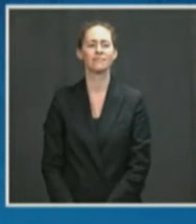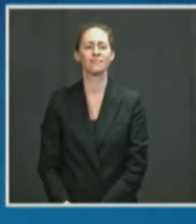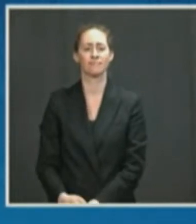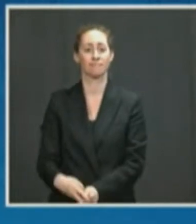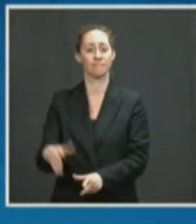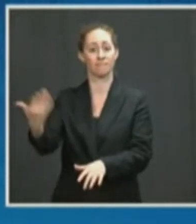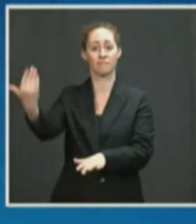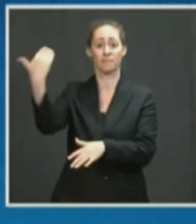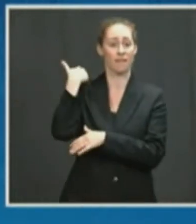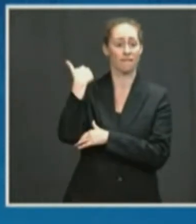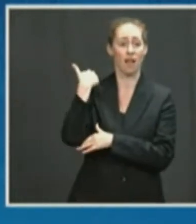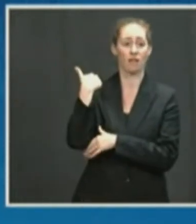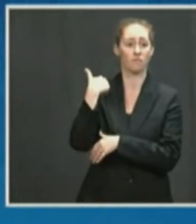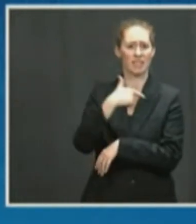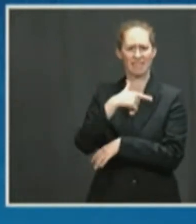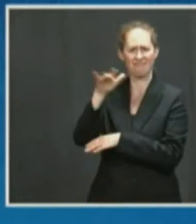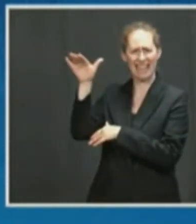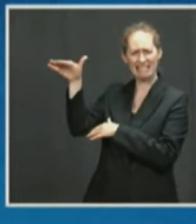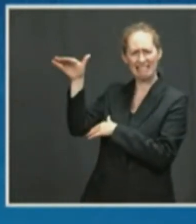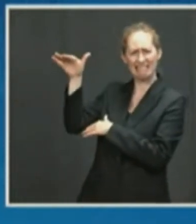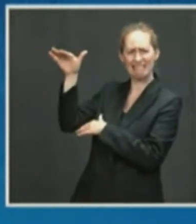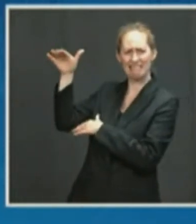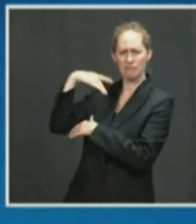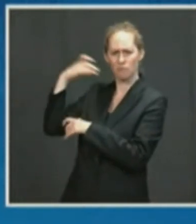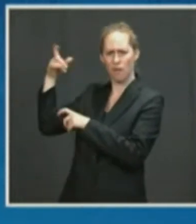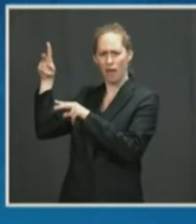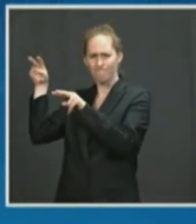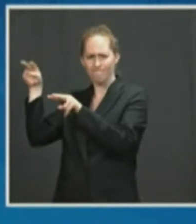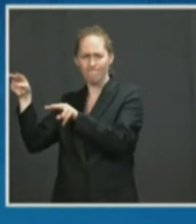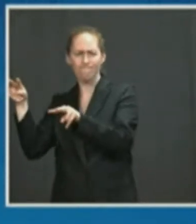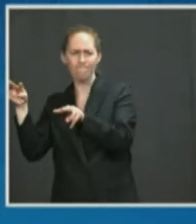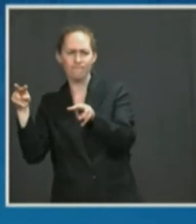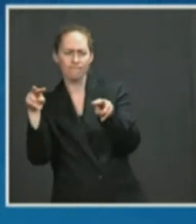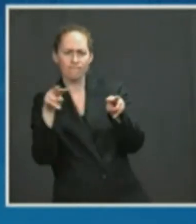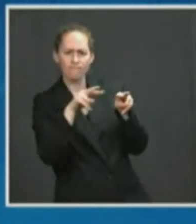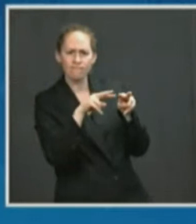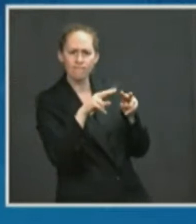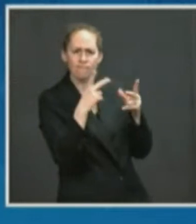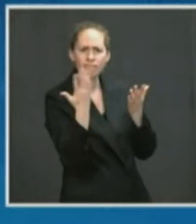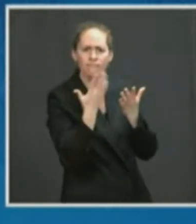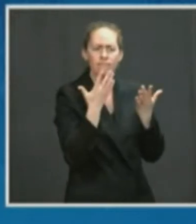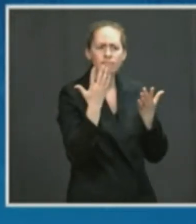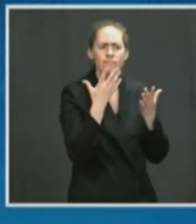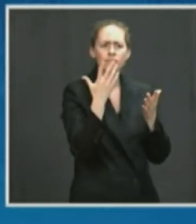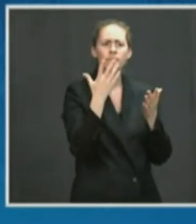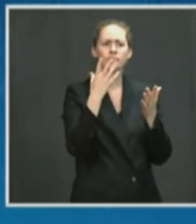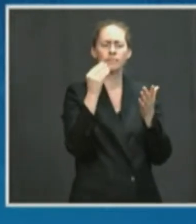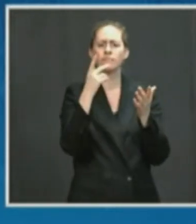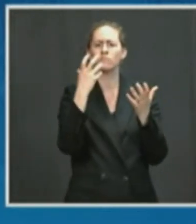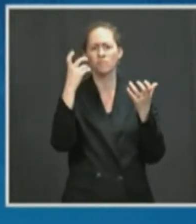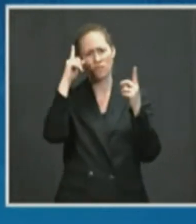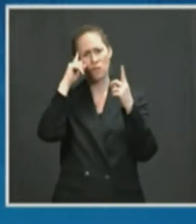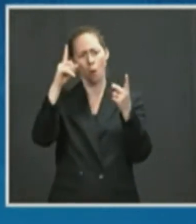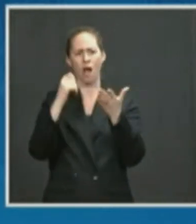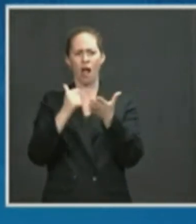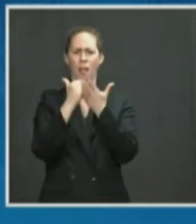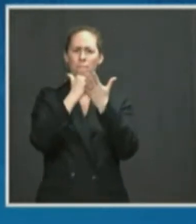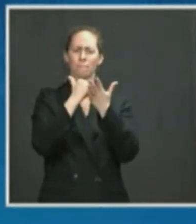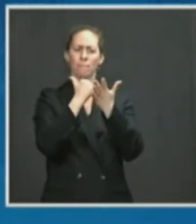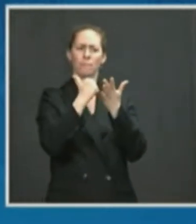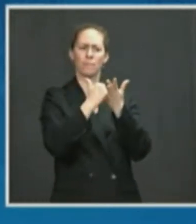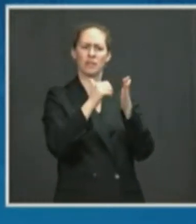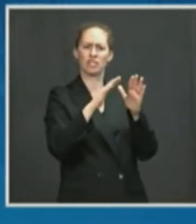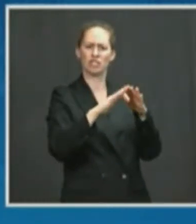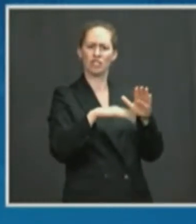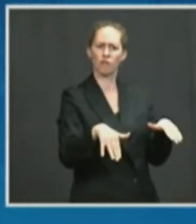focus on development, but also by helping migrants in the United States, our migrants in the United